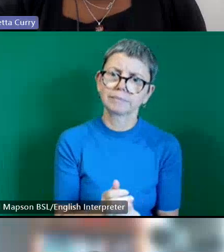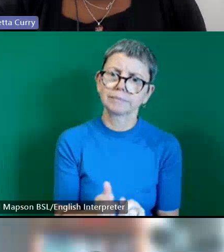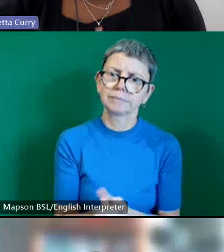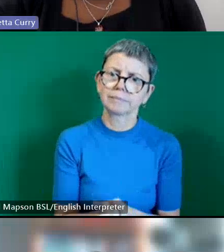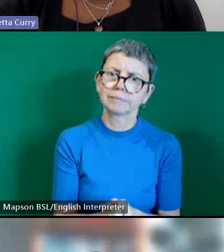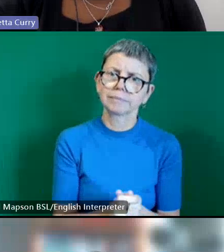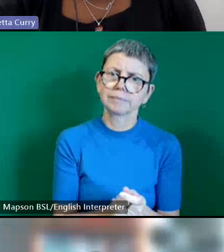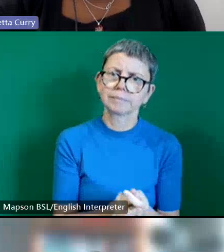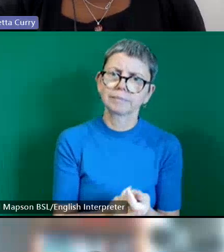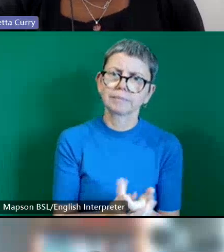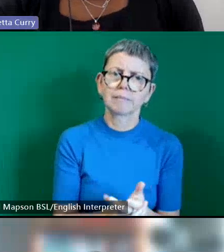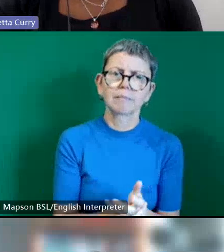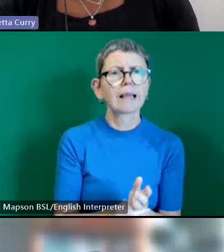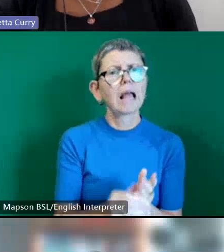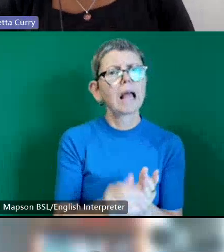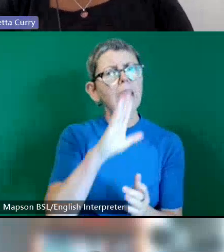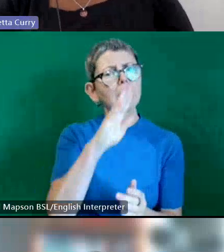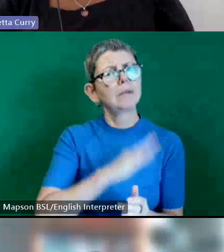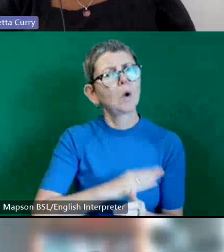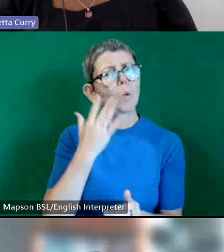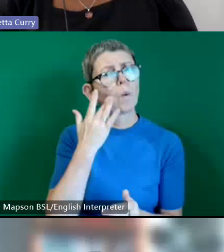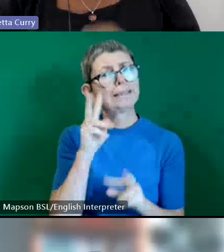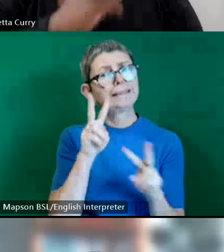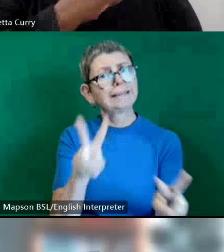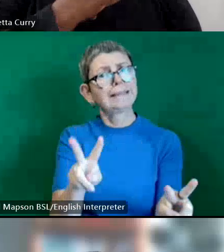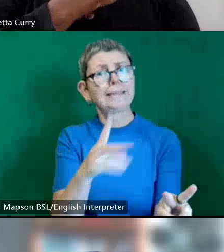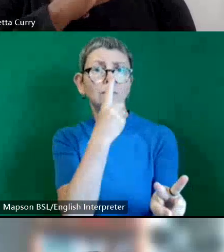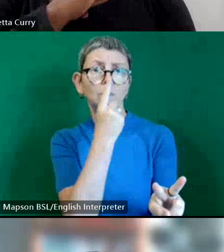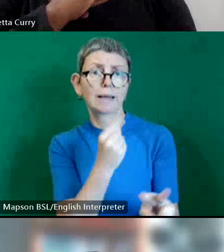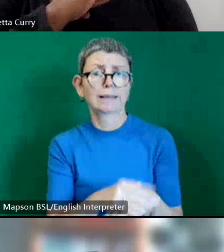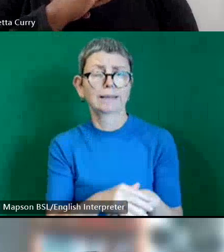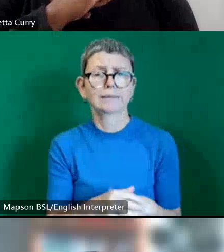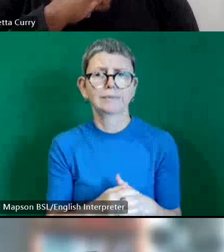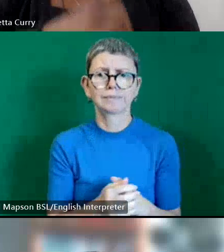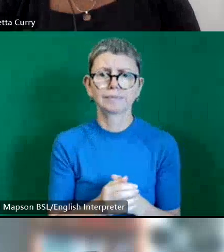Let me know when you can see this, and then I'll get started.